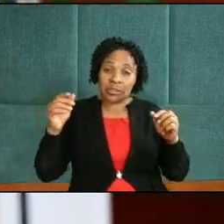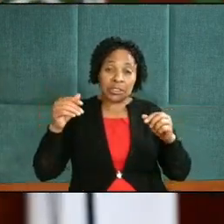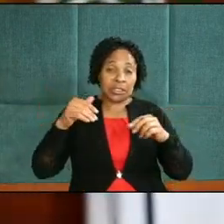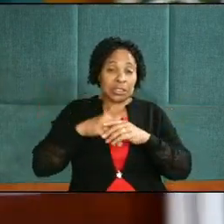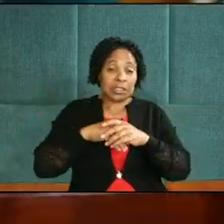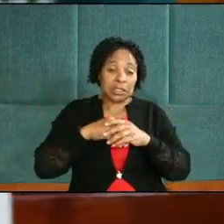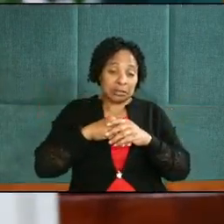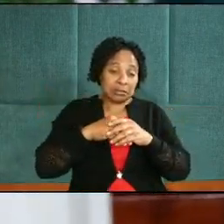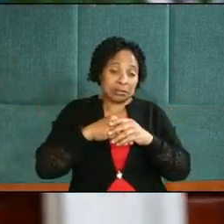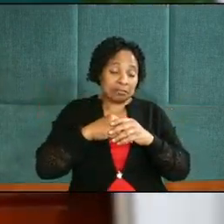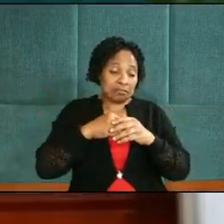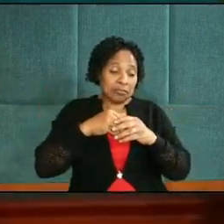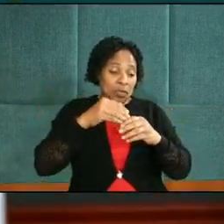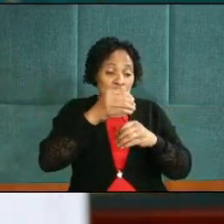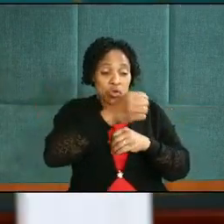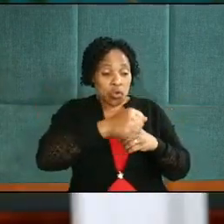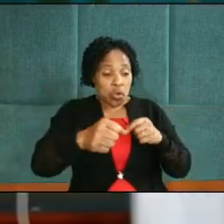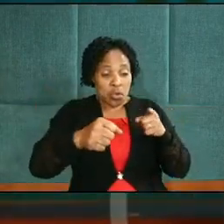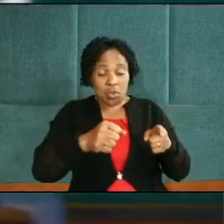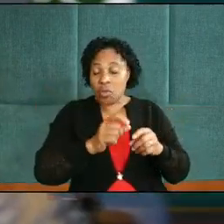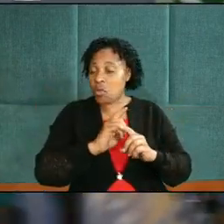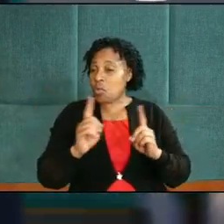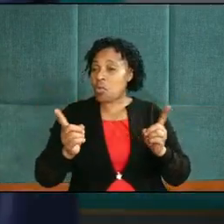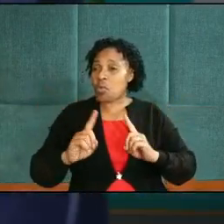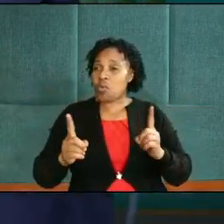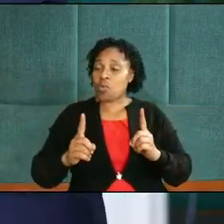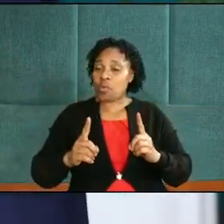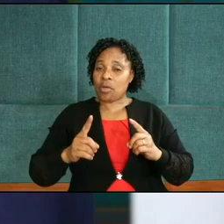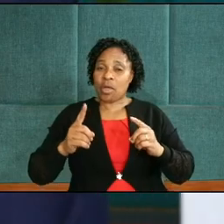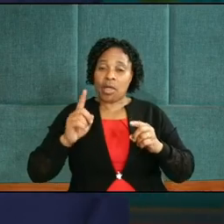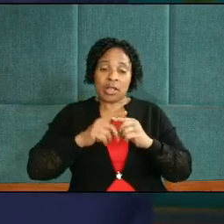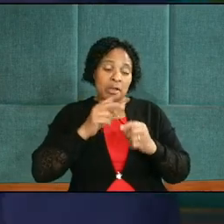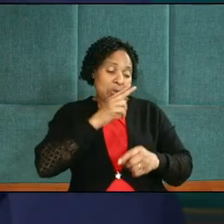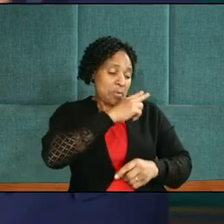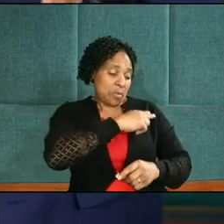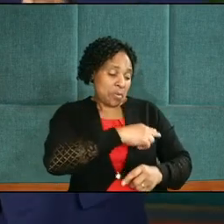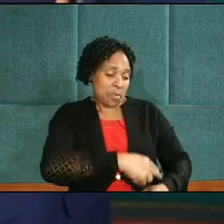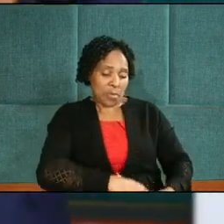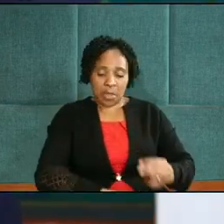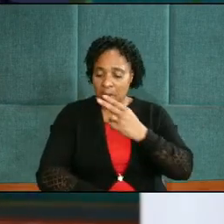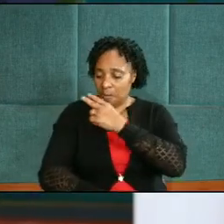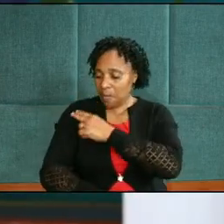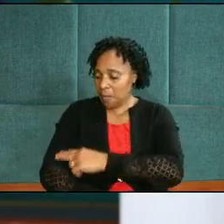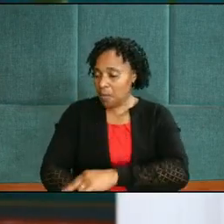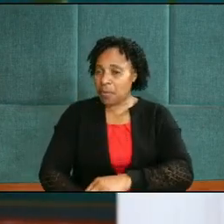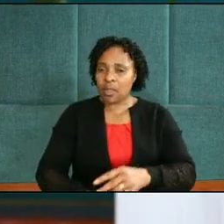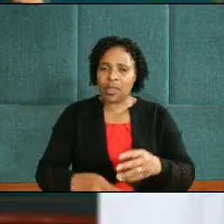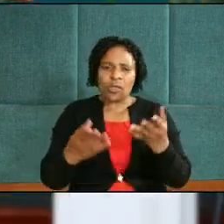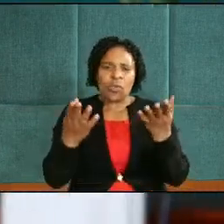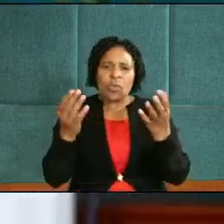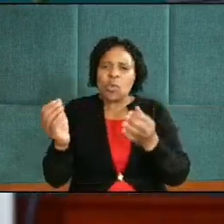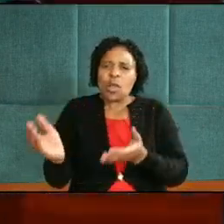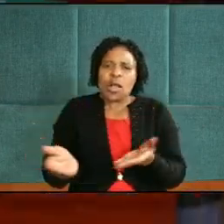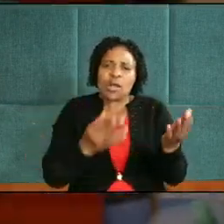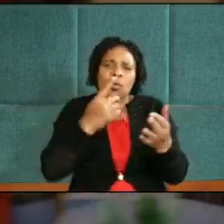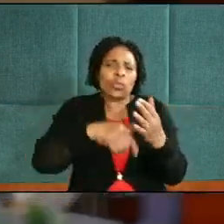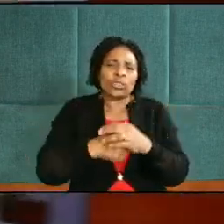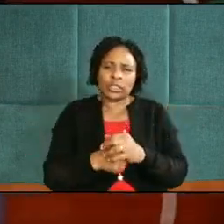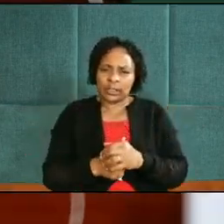aircraft cabin. You definitely going to come across these signs, and they add stuff that you can't carry.